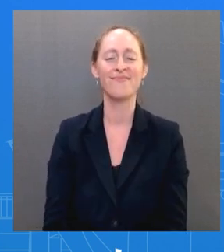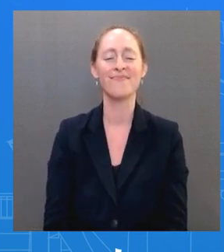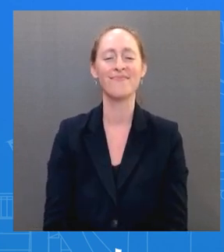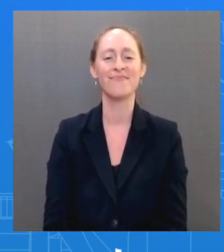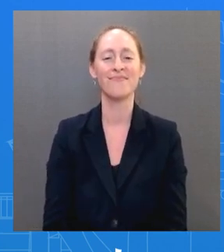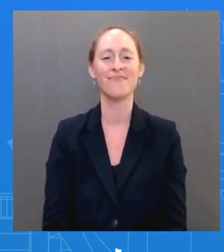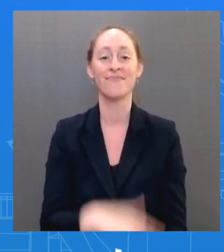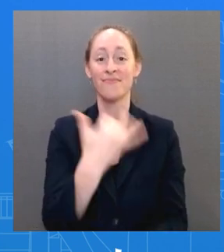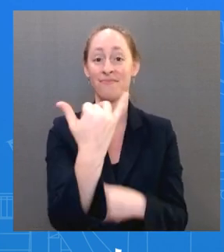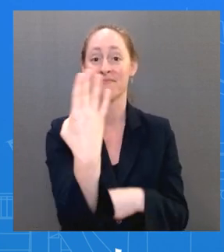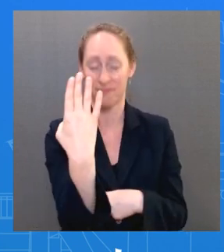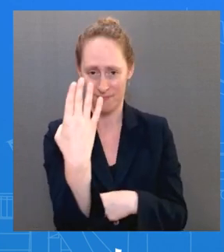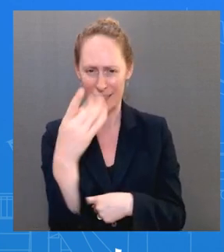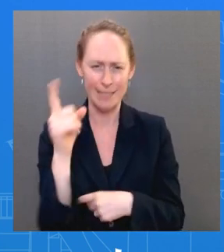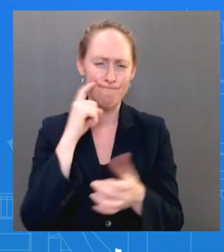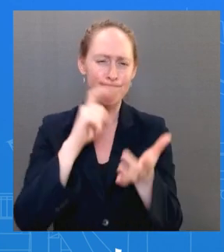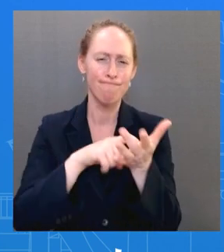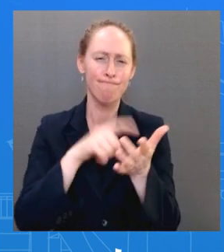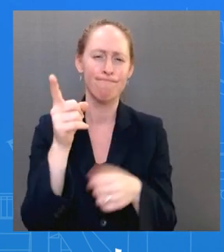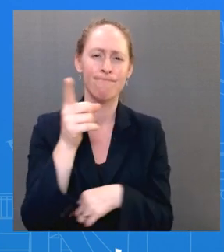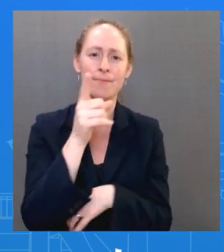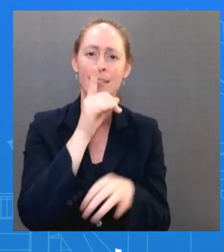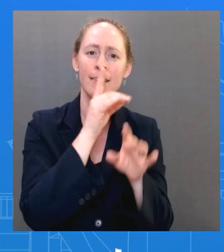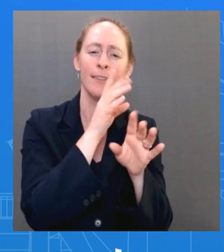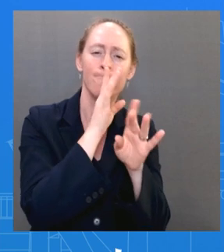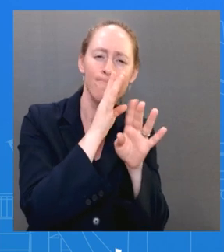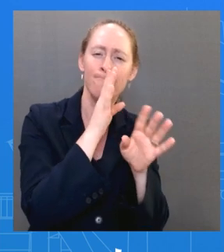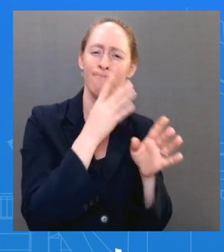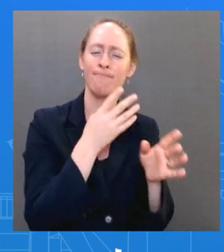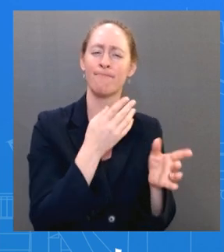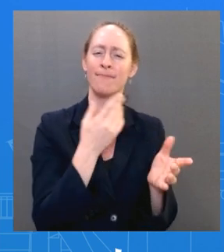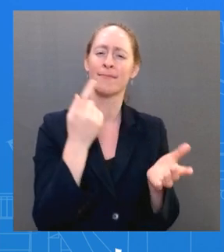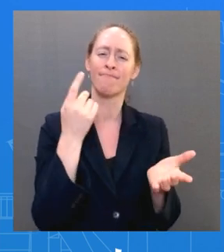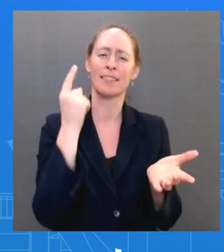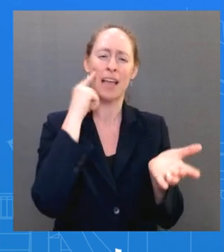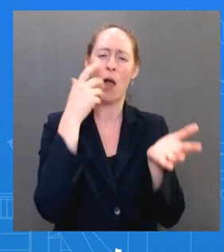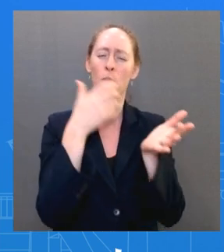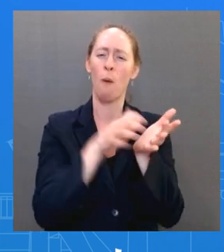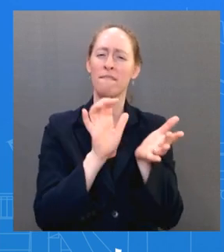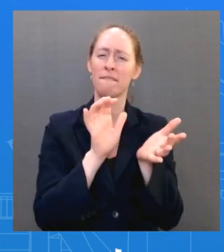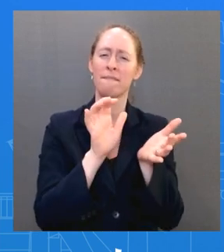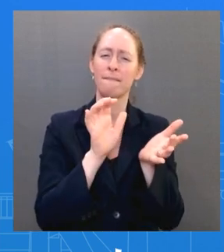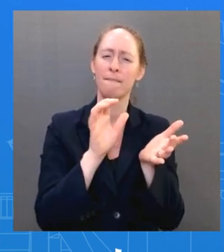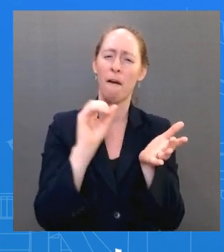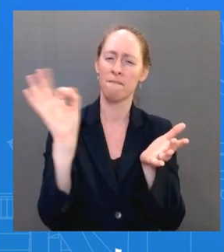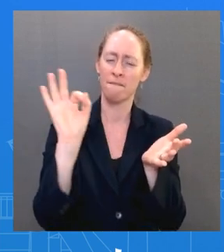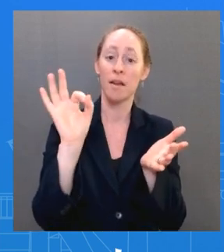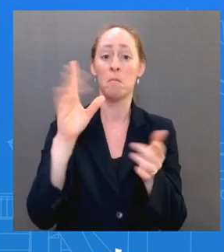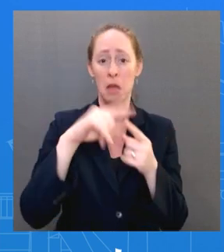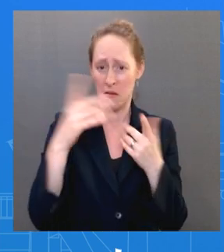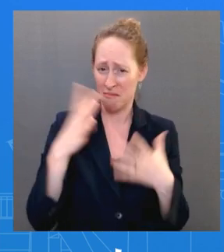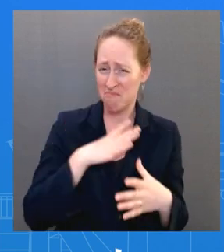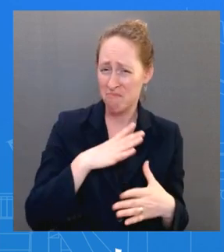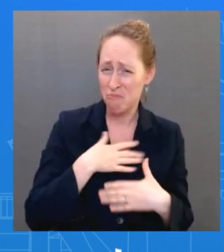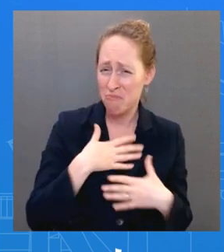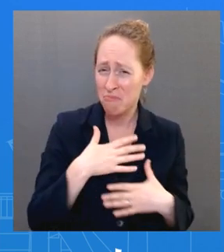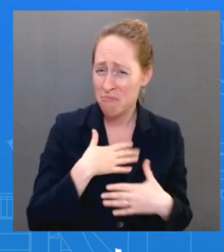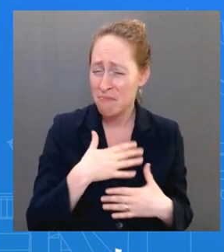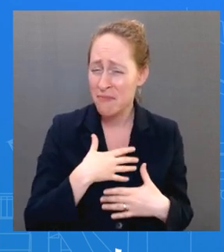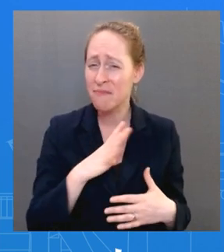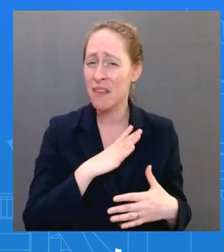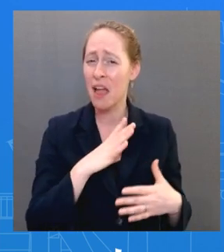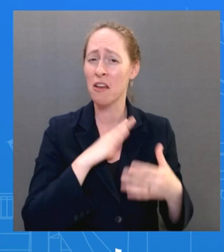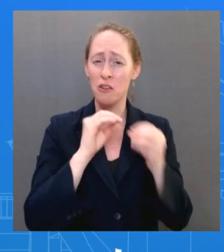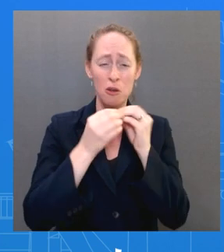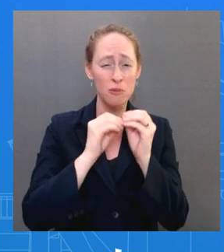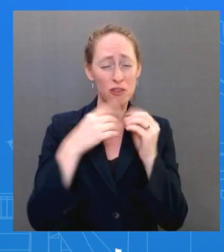saturation remain entirely normal on room air. The president is tolerating treatment well. We will continue Paxlovid as